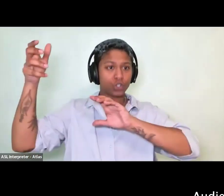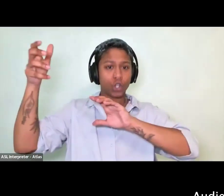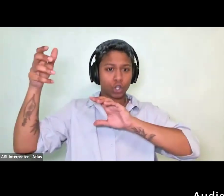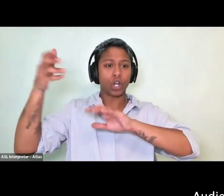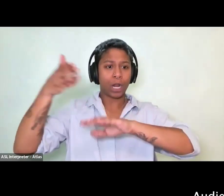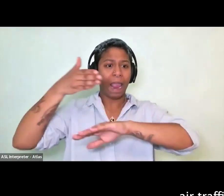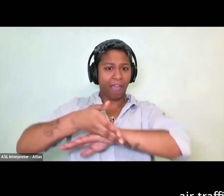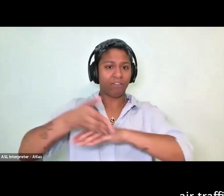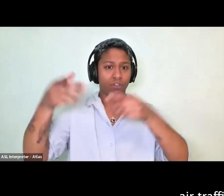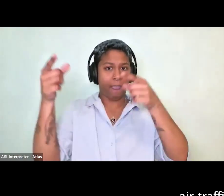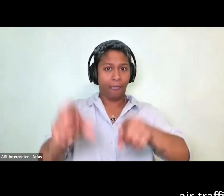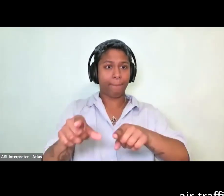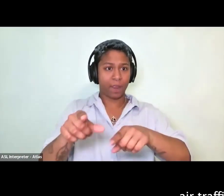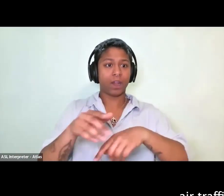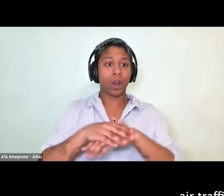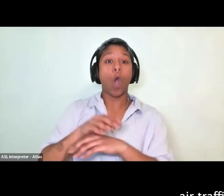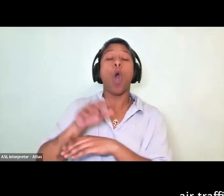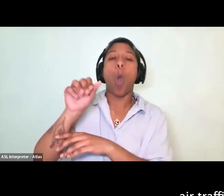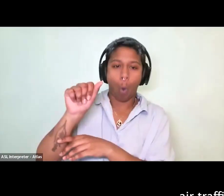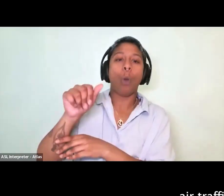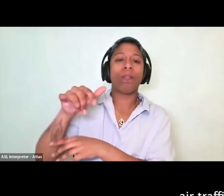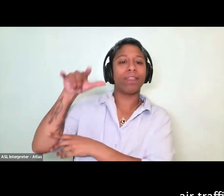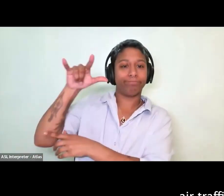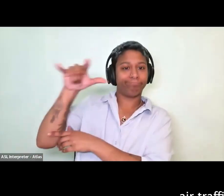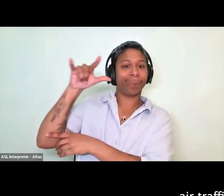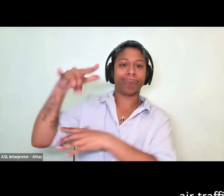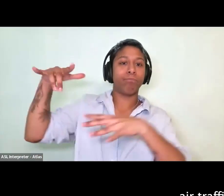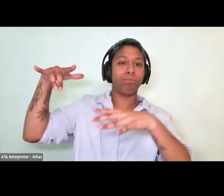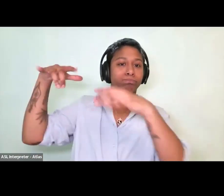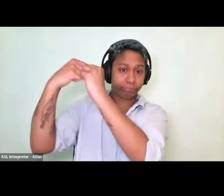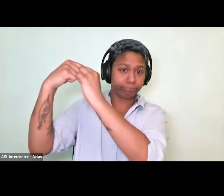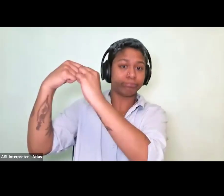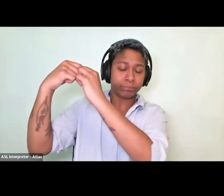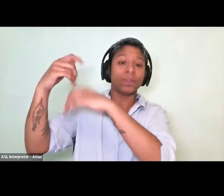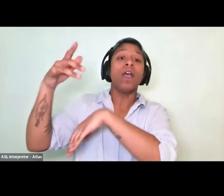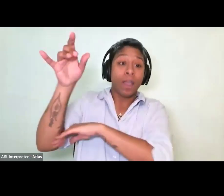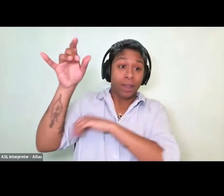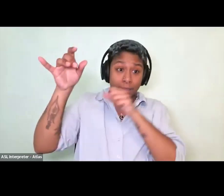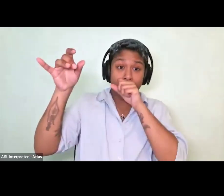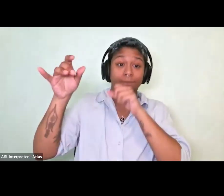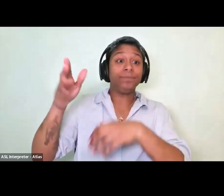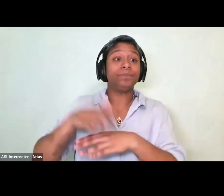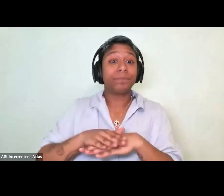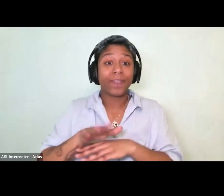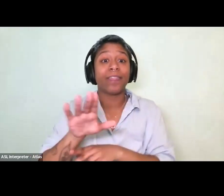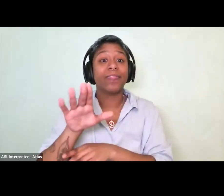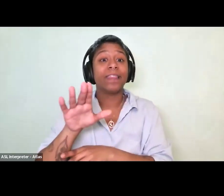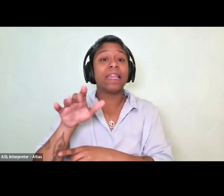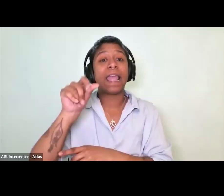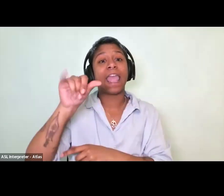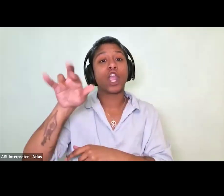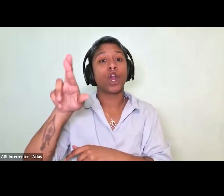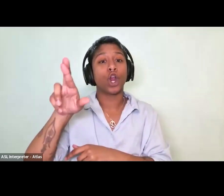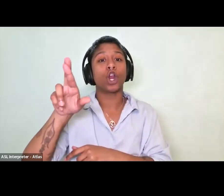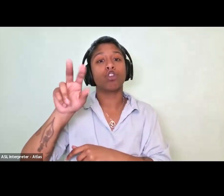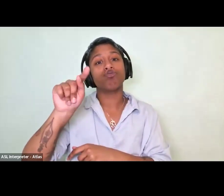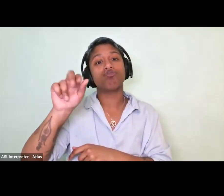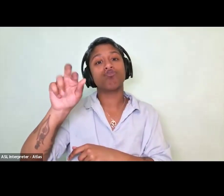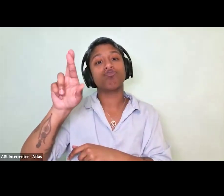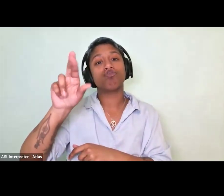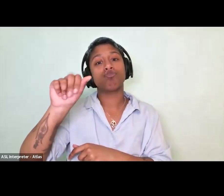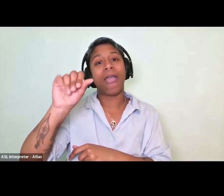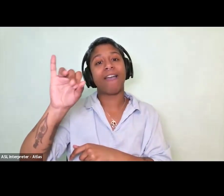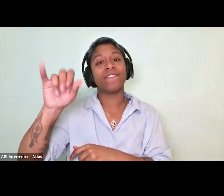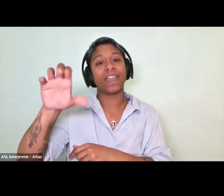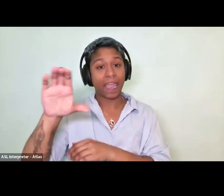you know, the air traffic controller was mentally ill. There was absolutely no proof of that. It was just a statement